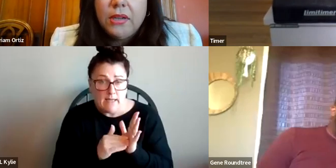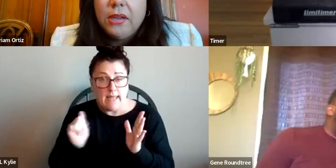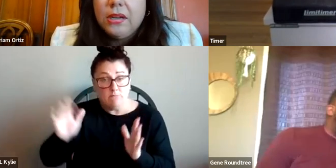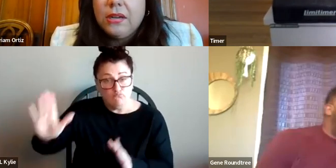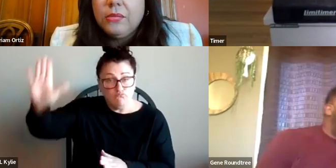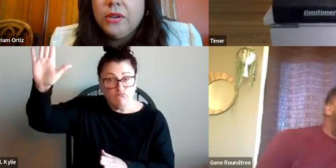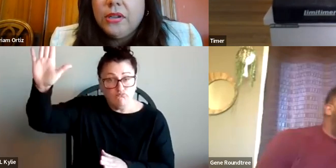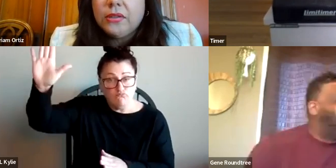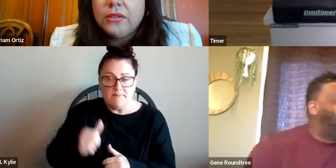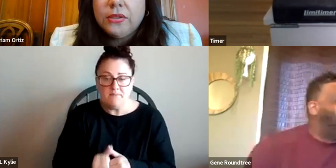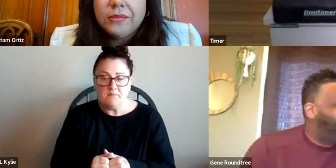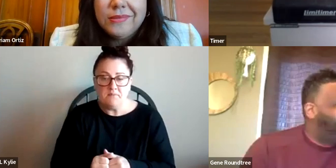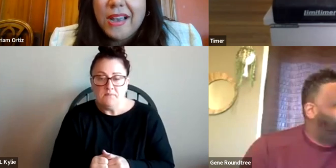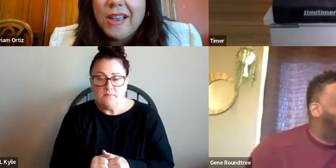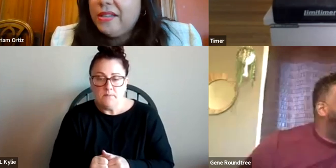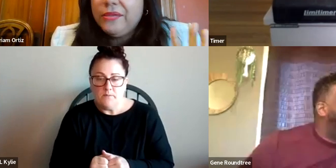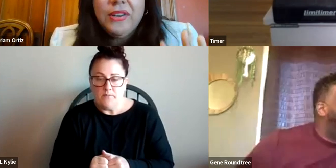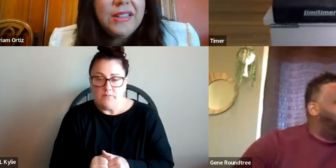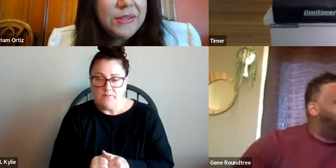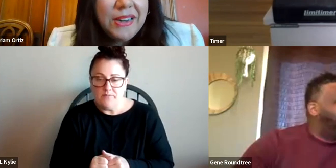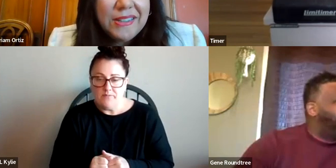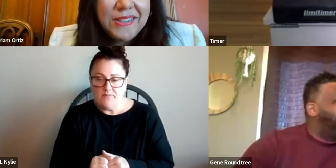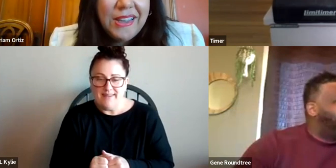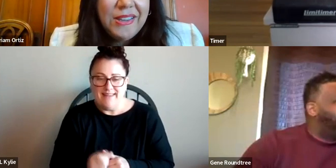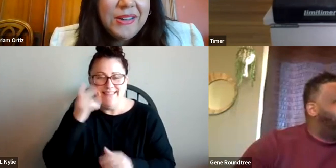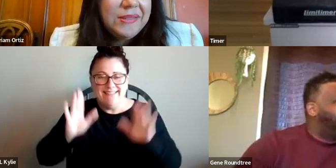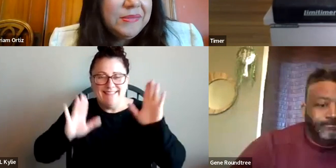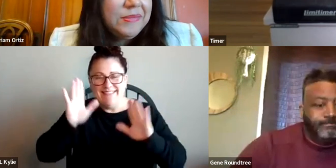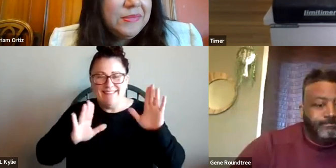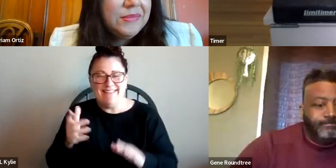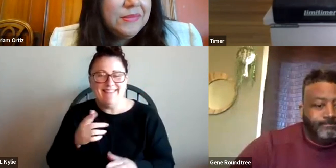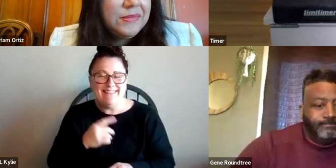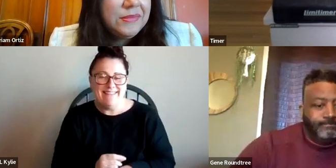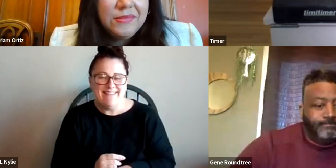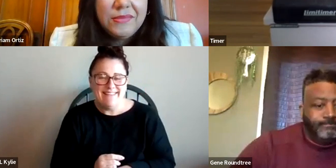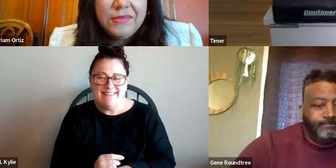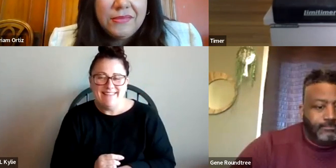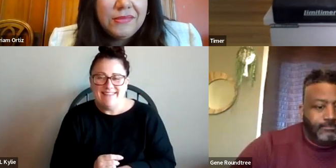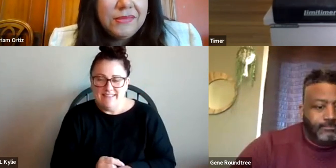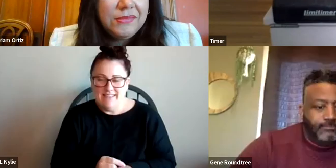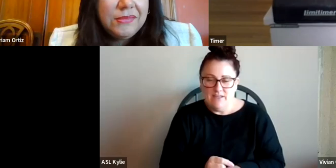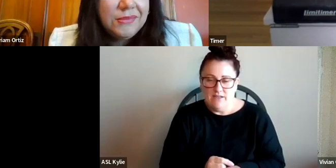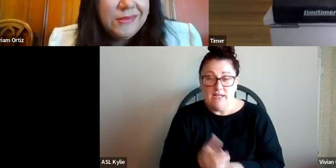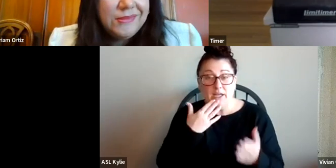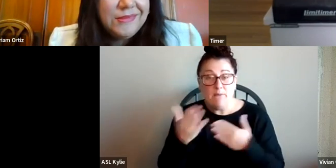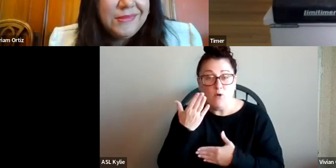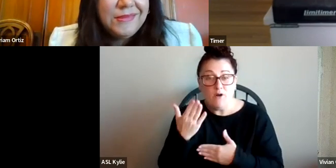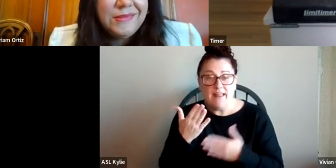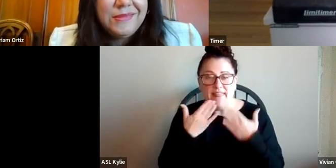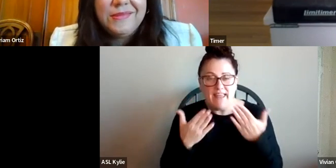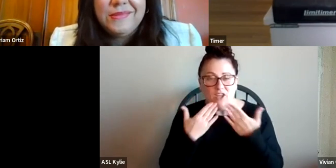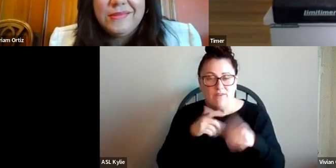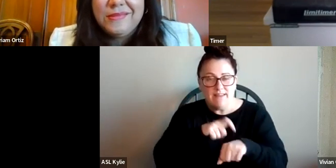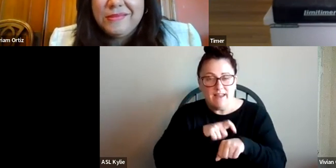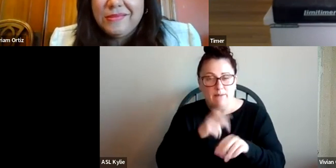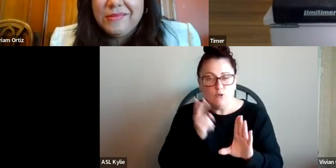hand, we encourage you. I see a few hands already, so thank you all. Good morning, and thank you for the opportunity